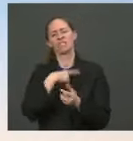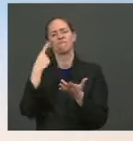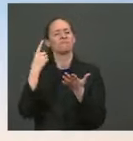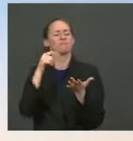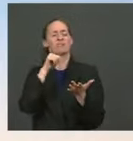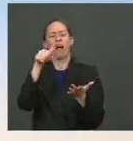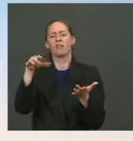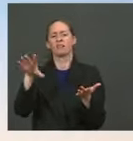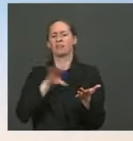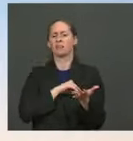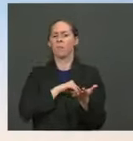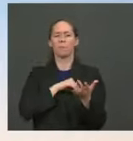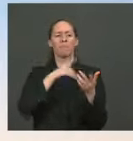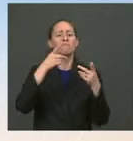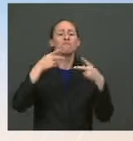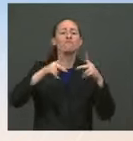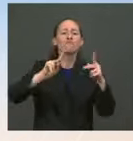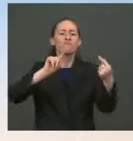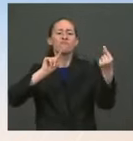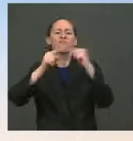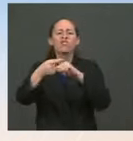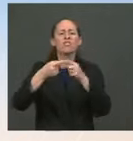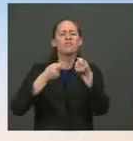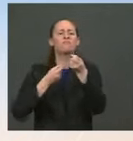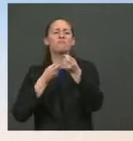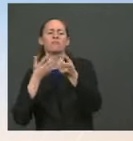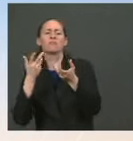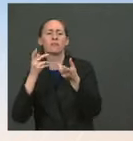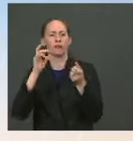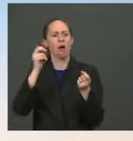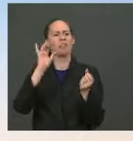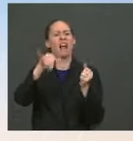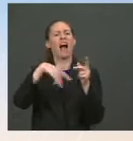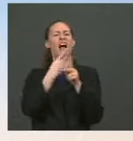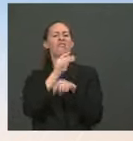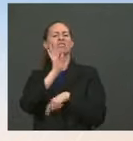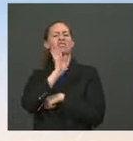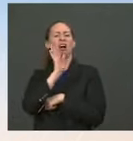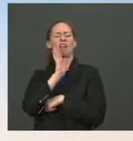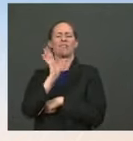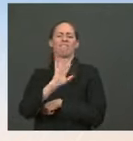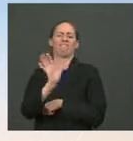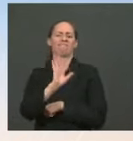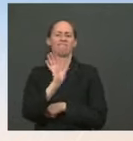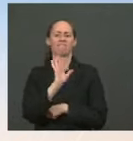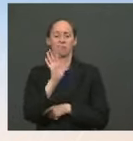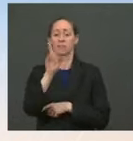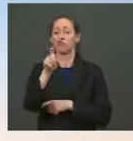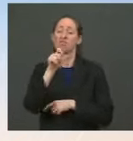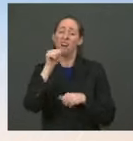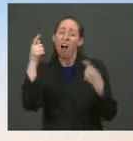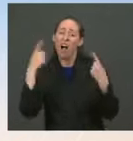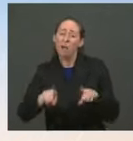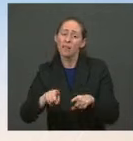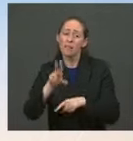of violence or that type of language in the political system, and it should not be happening, and we should be condemning it.